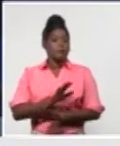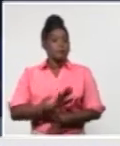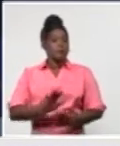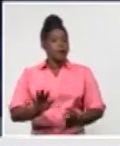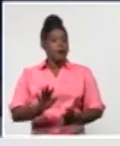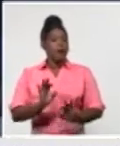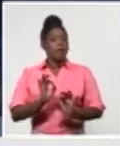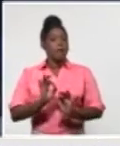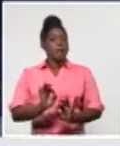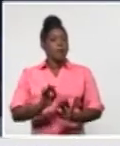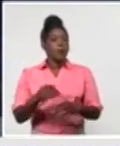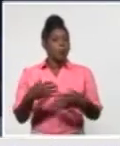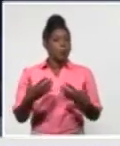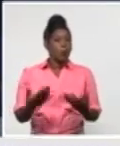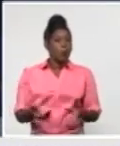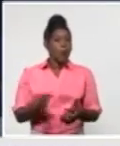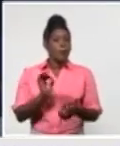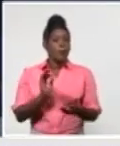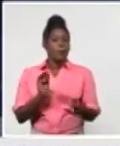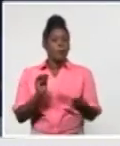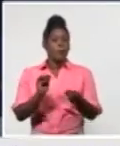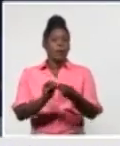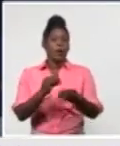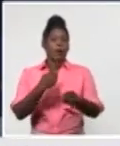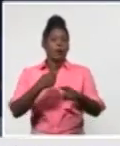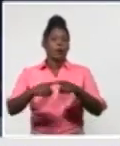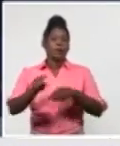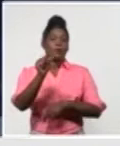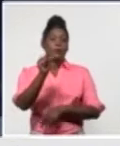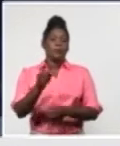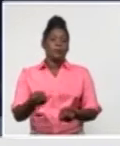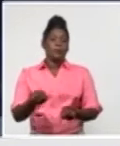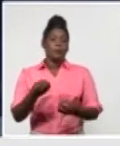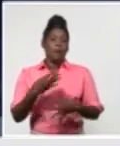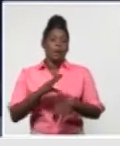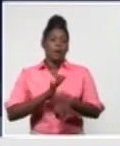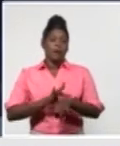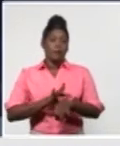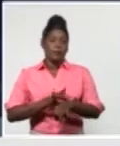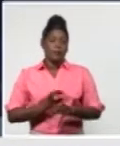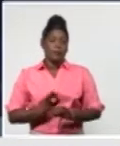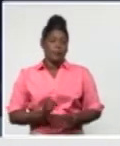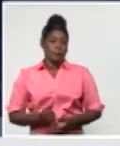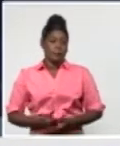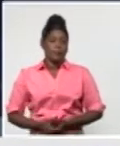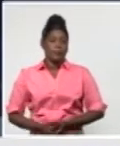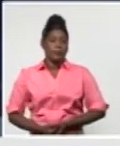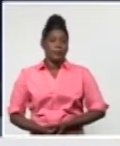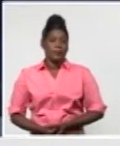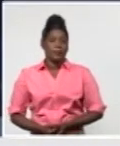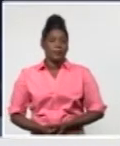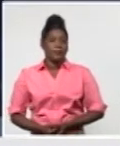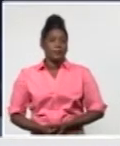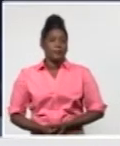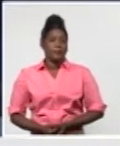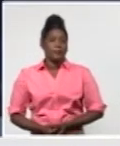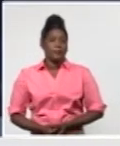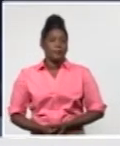88.3% of all cases have this source of infection, being a confirmed case contact.